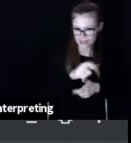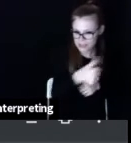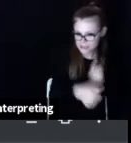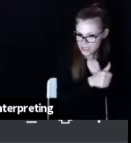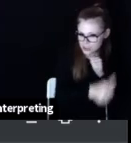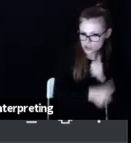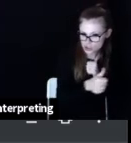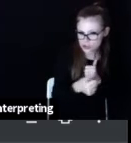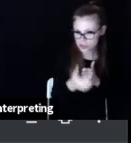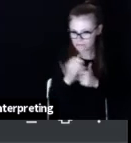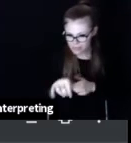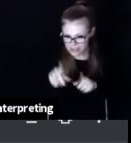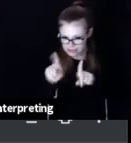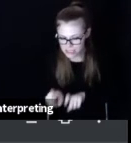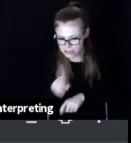test?